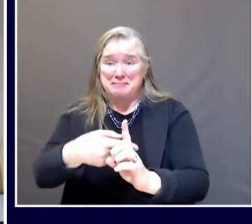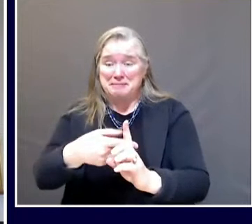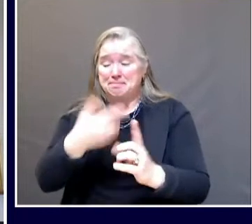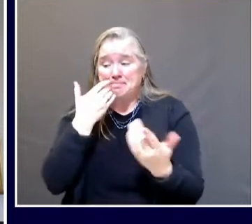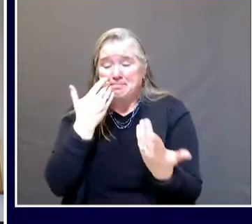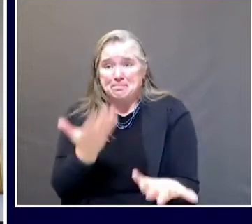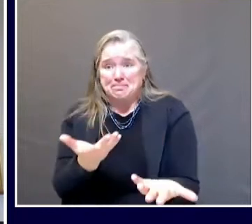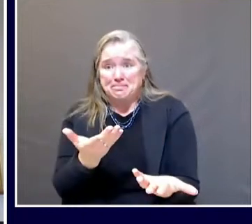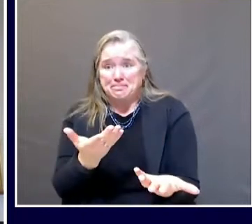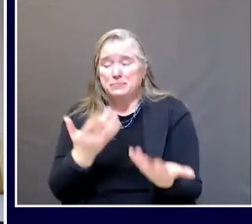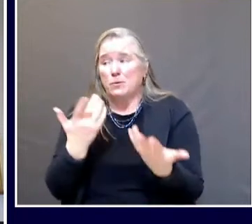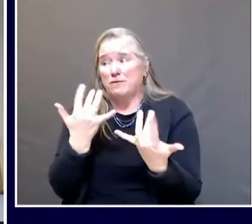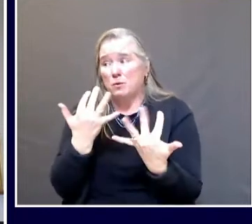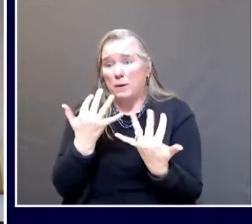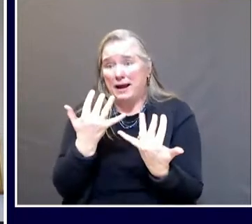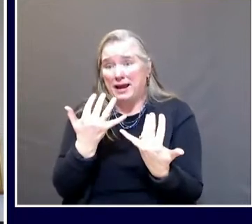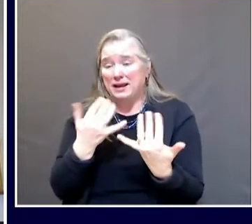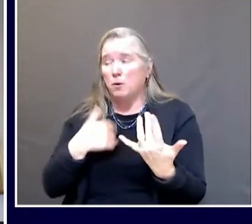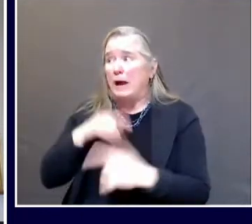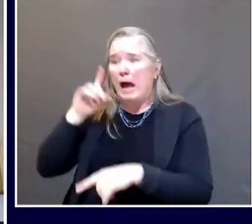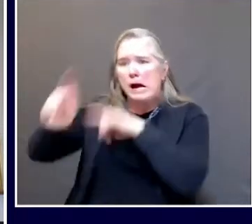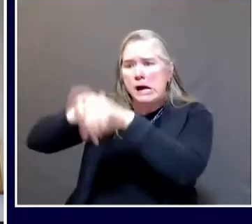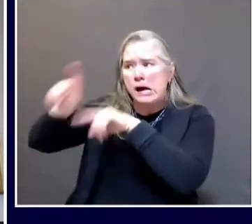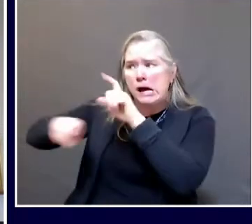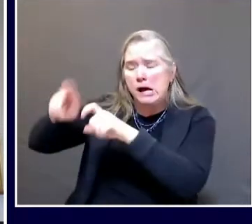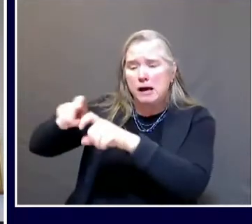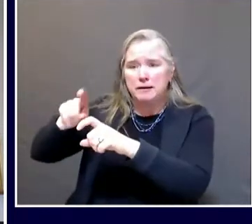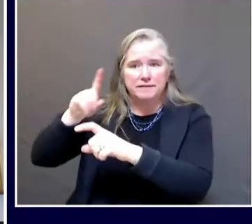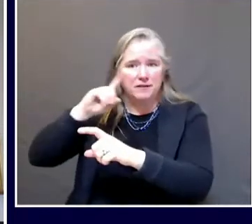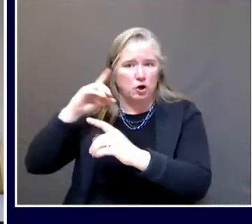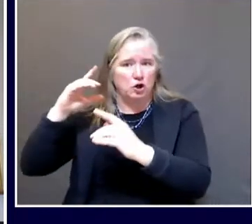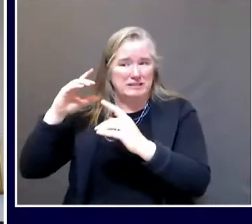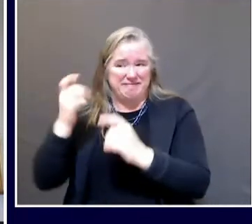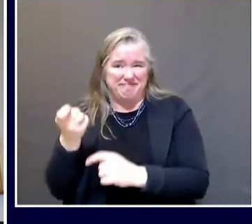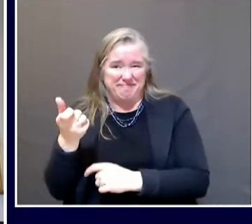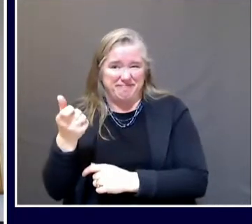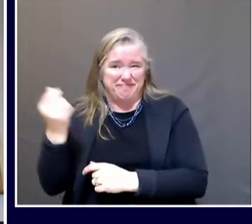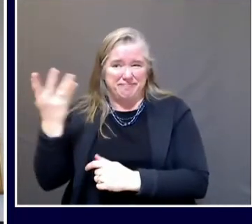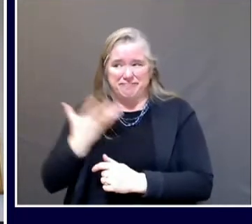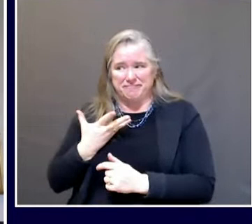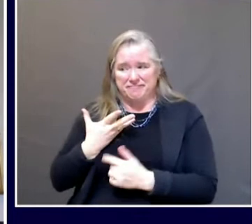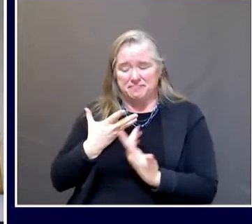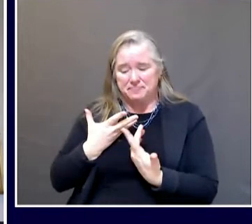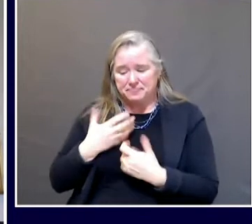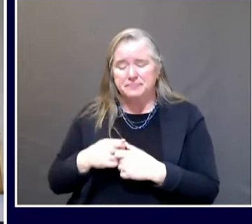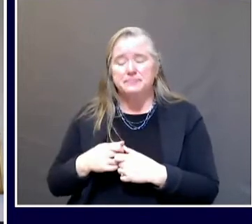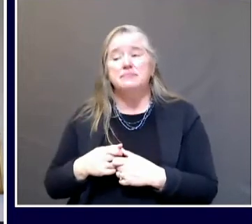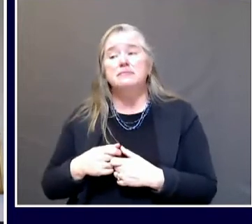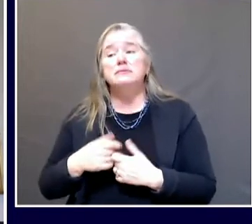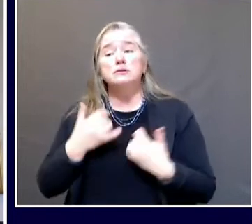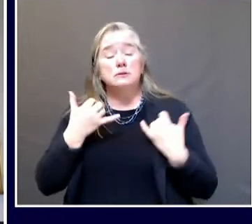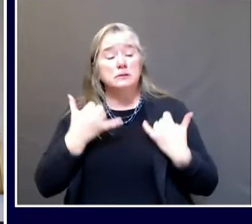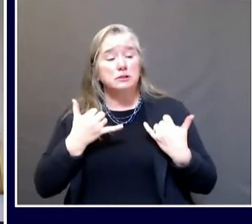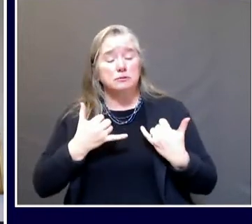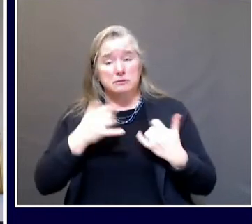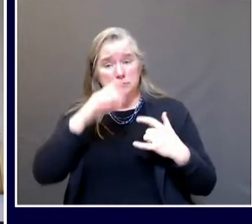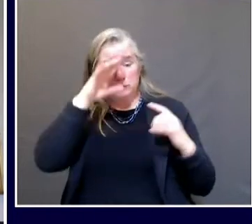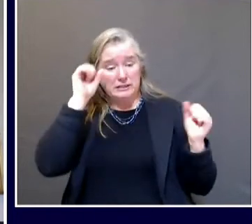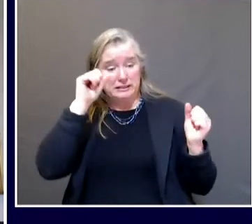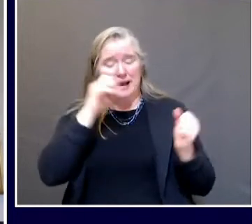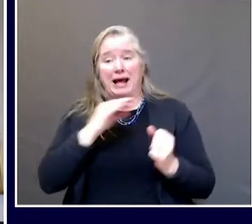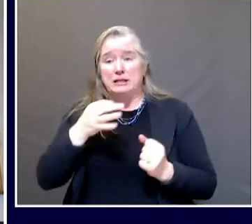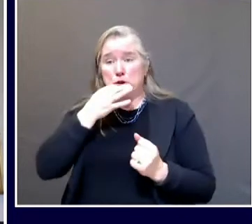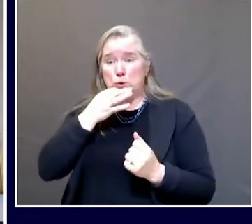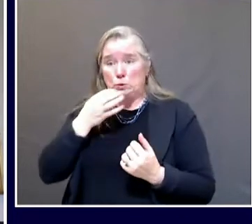are answers. As we learn information from the current administration and the incoming administration, we will